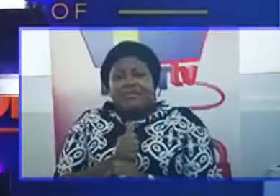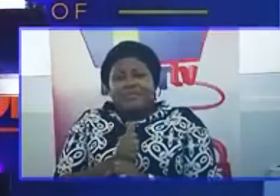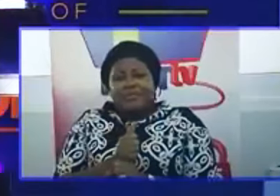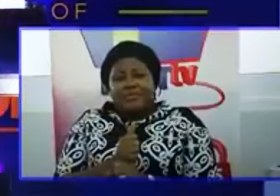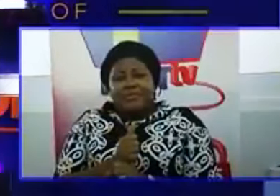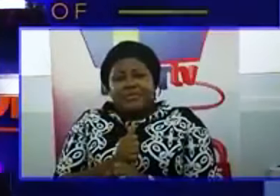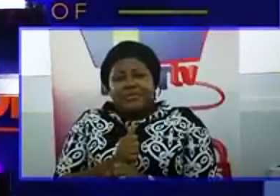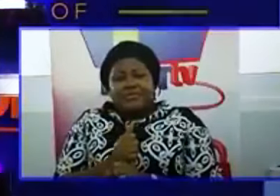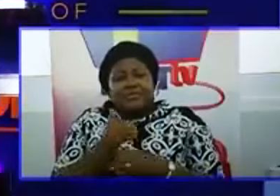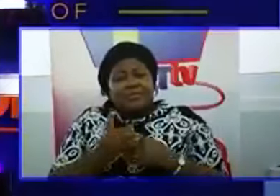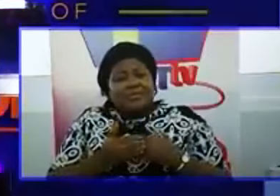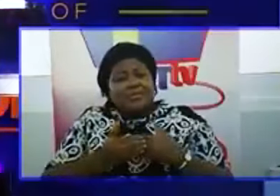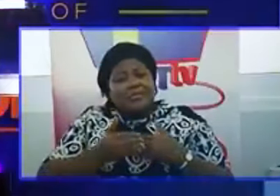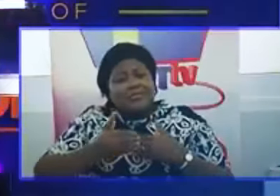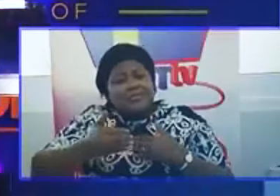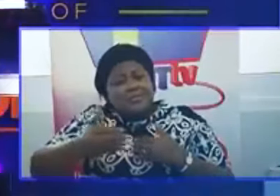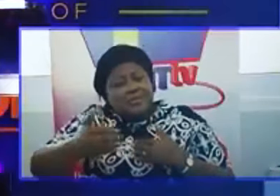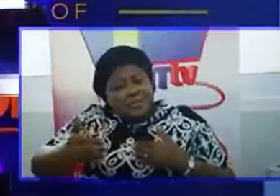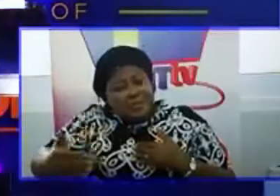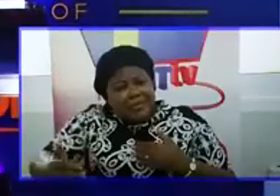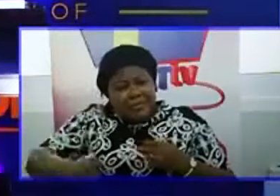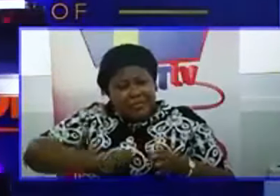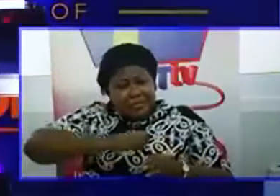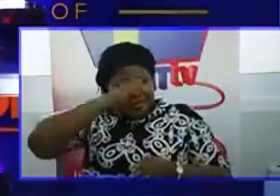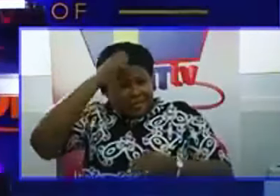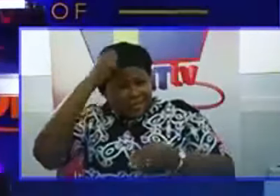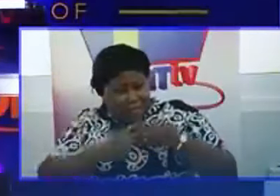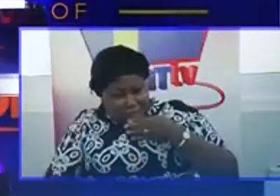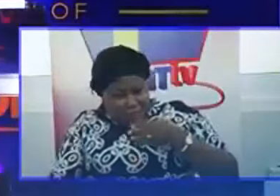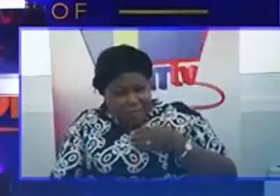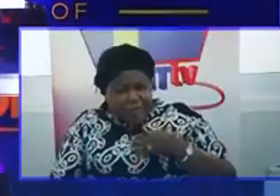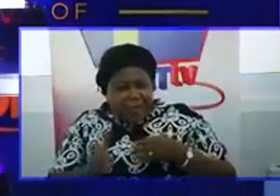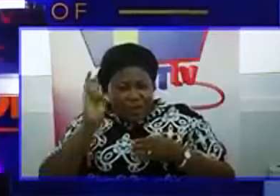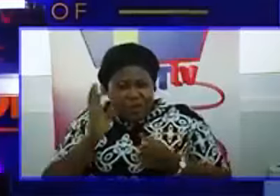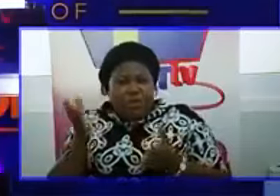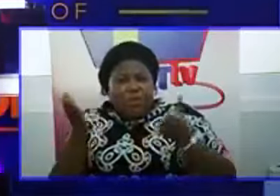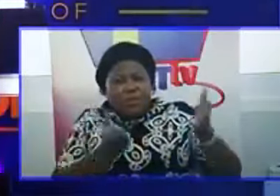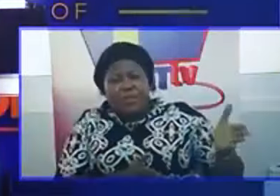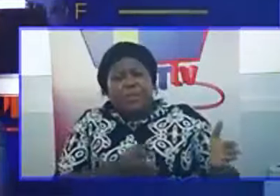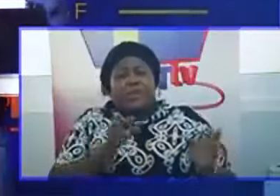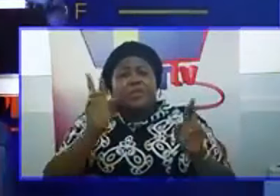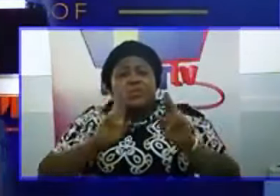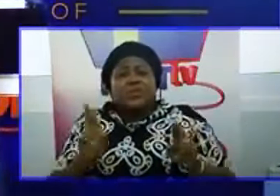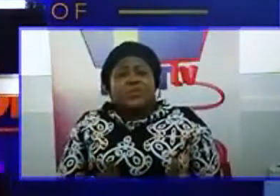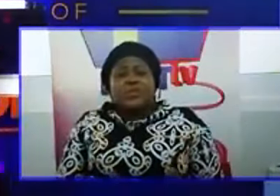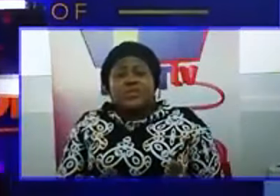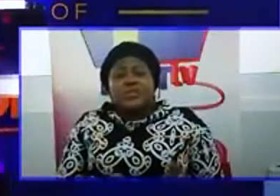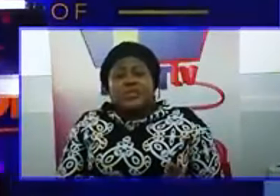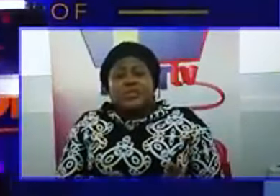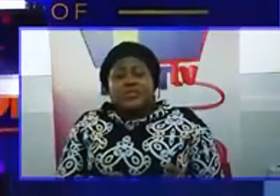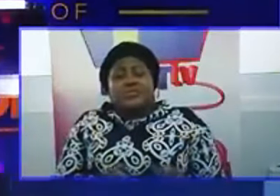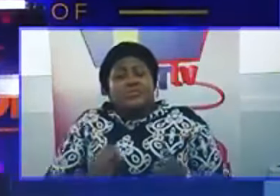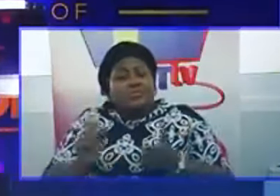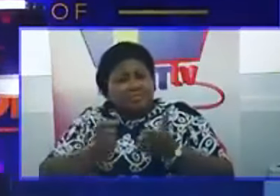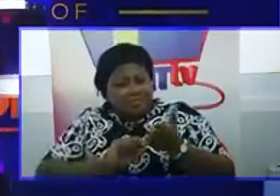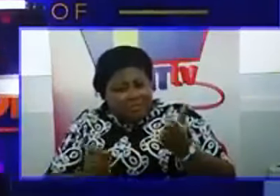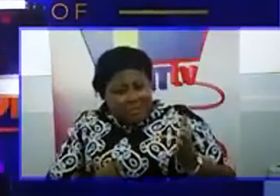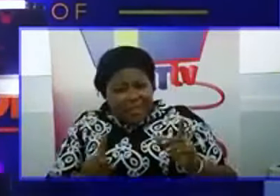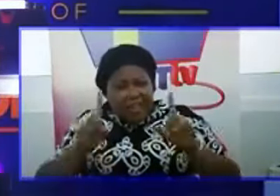Definitely, there will be a day of accountability because of the factor of time. So you are going to write your final